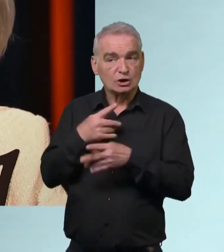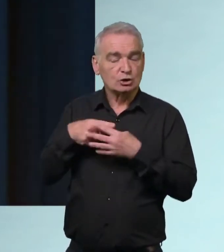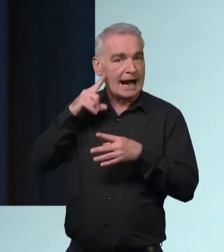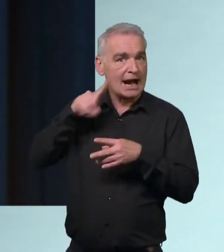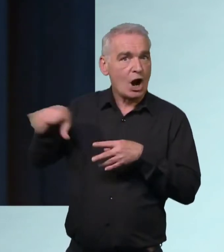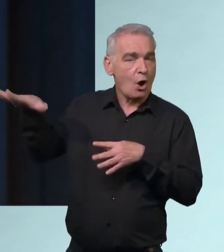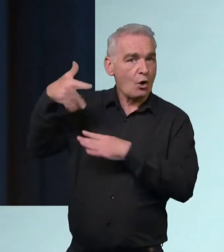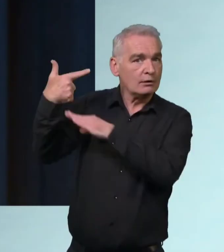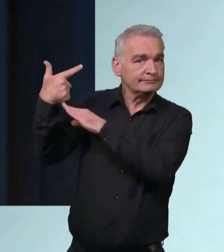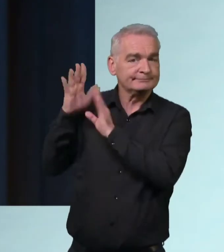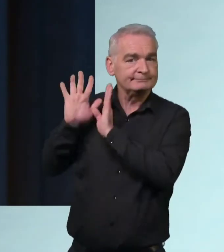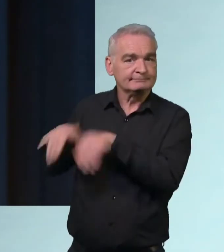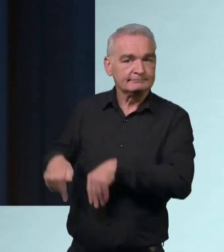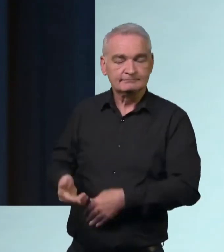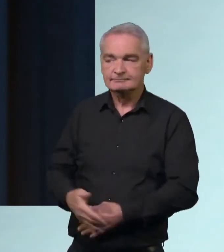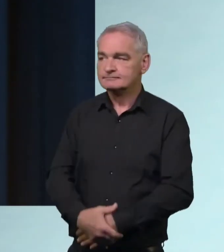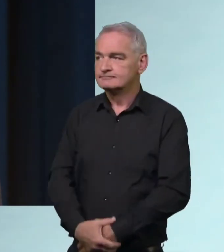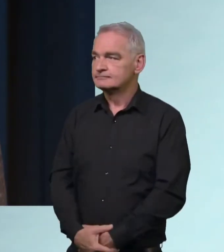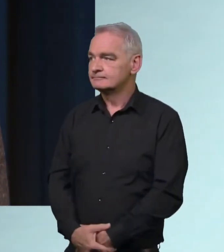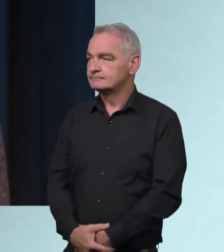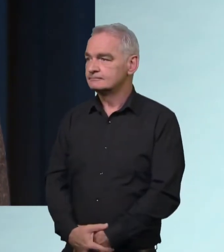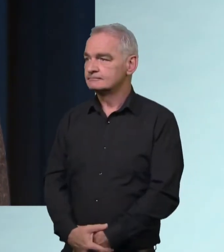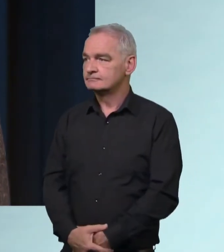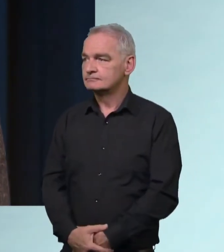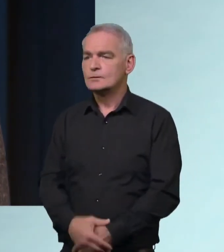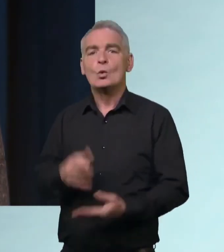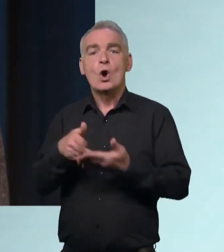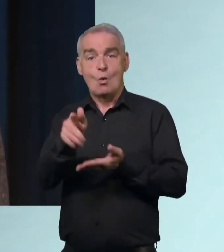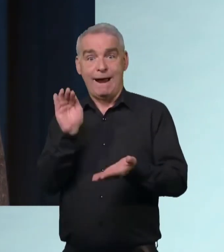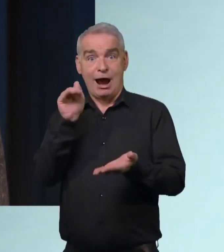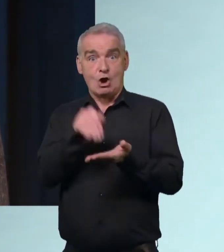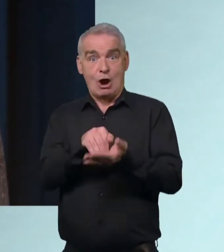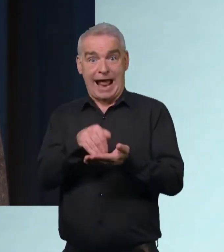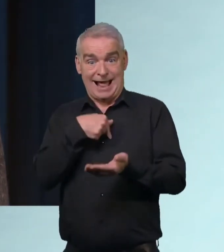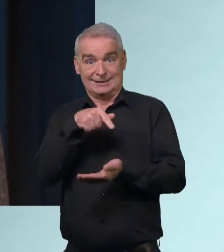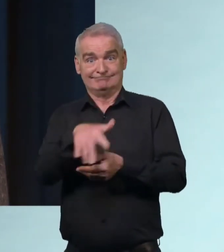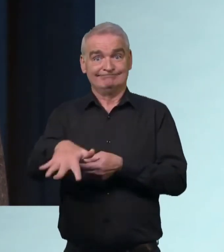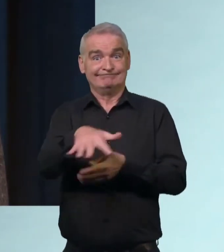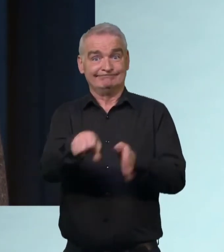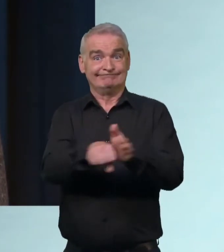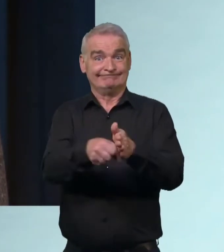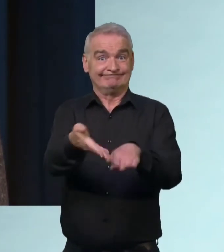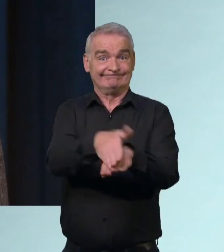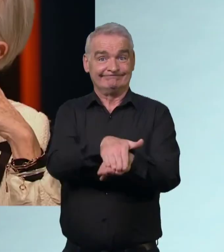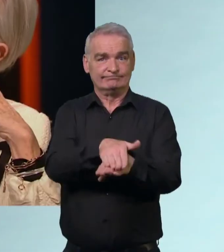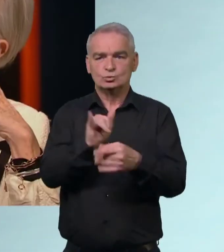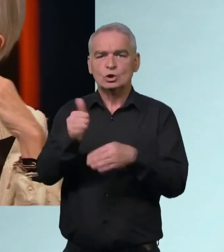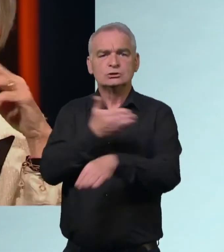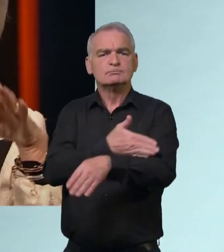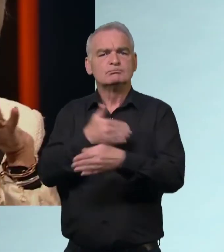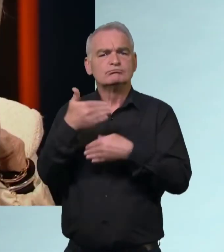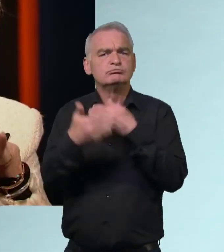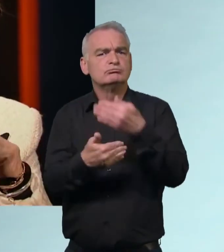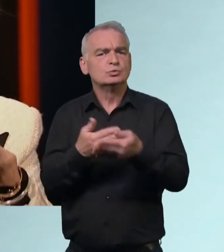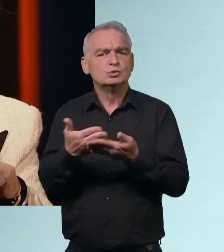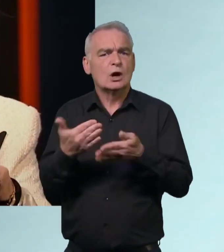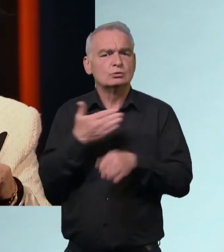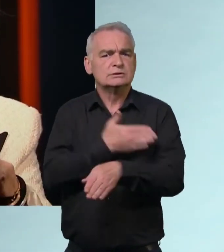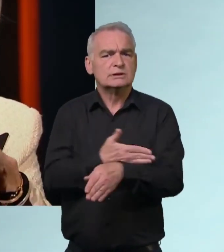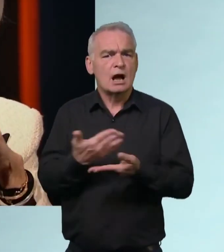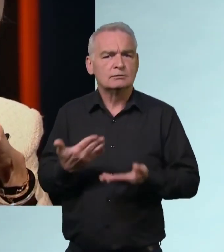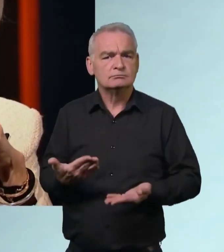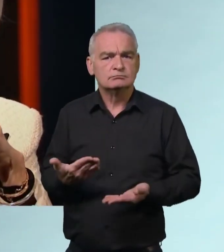on the scene, what was your procedure or your protocol? How would you start? Well, once I'd get to